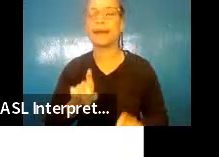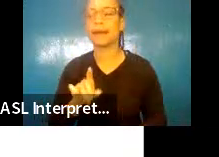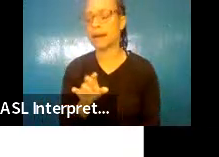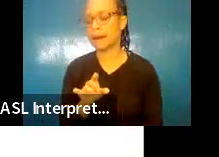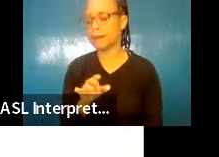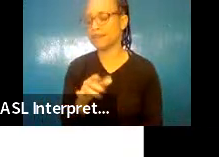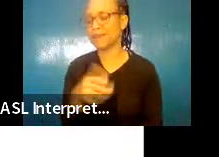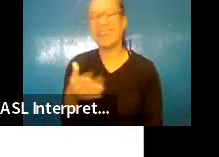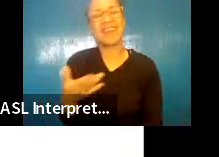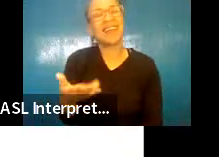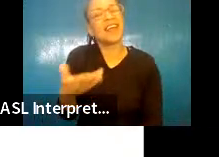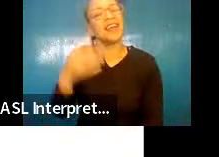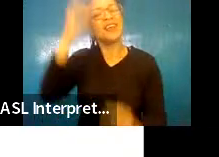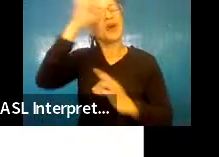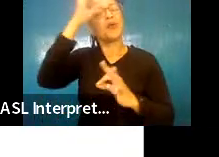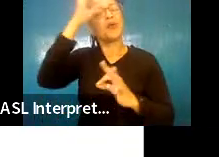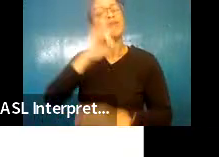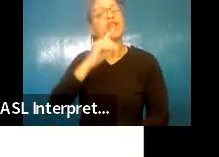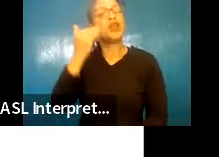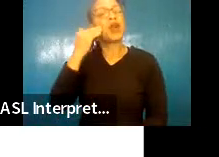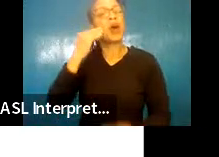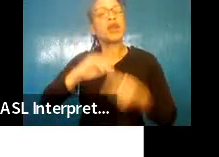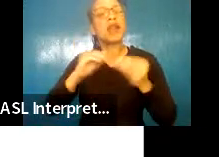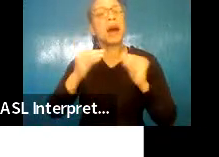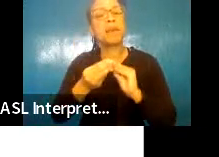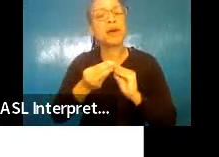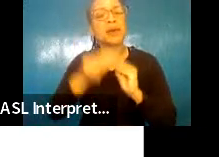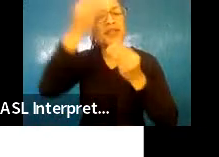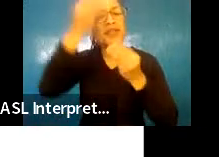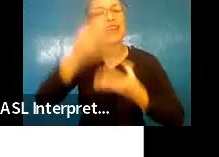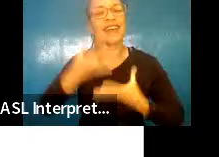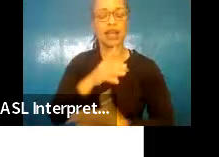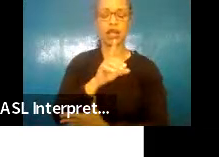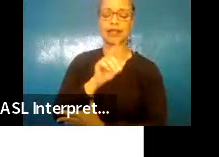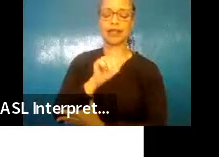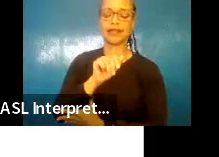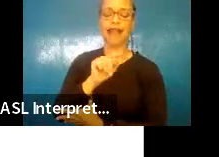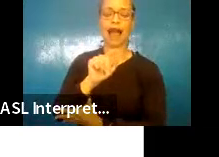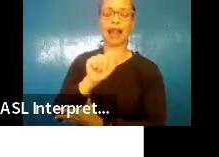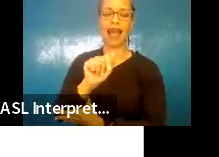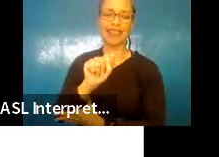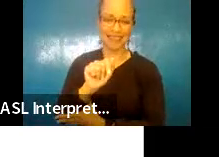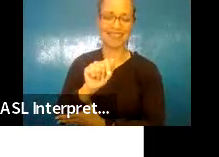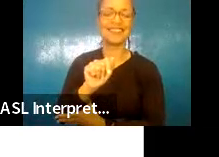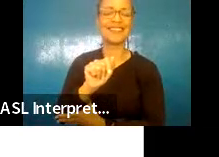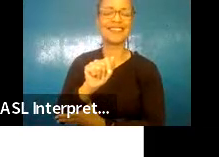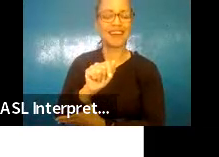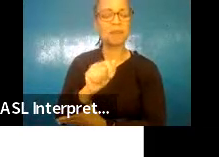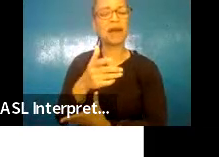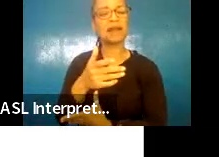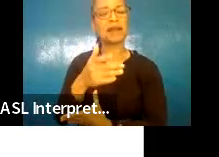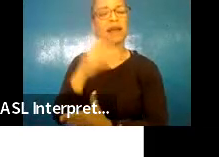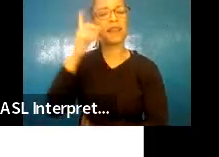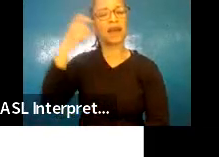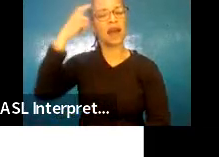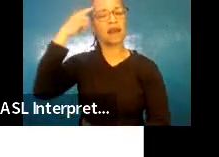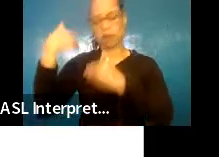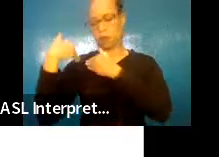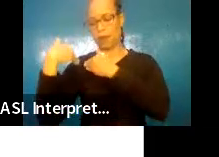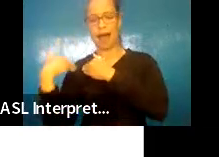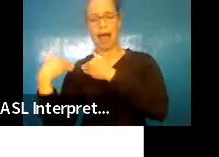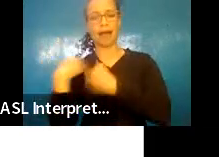you don't really know what the real data is, or data. And the government relies on lab